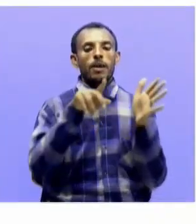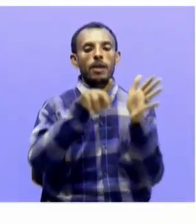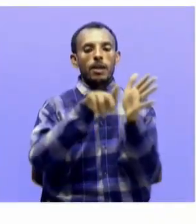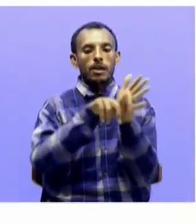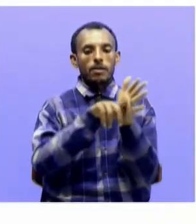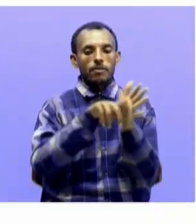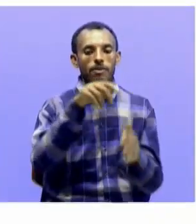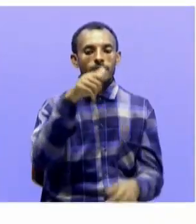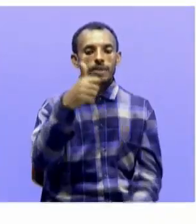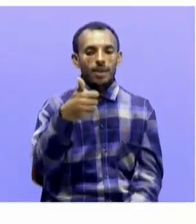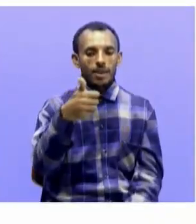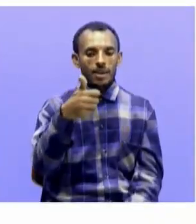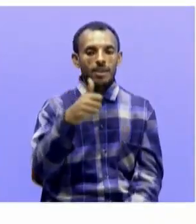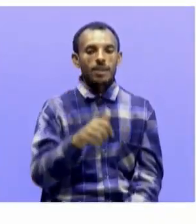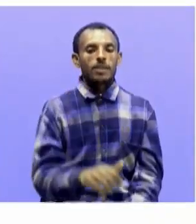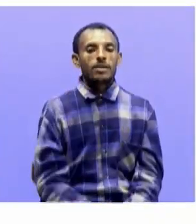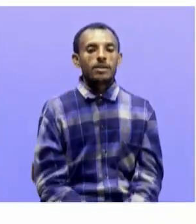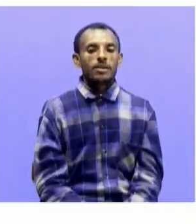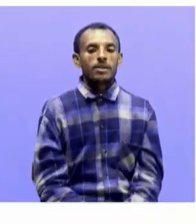-10,